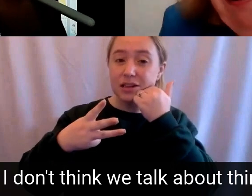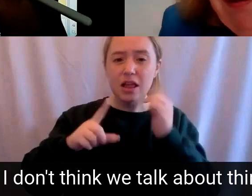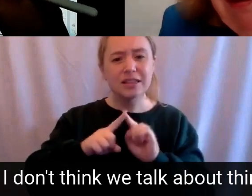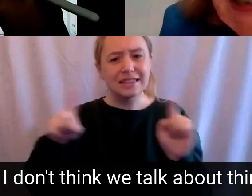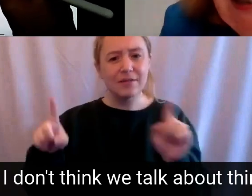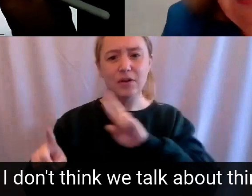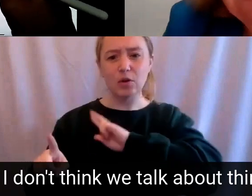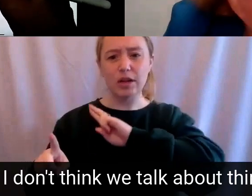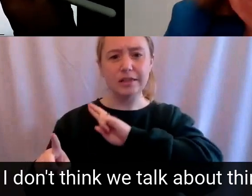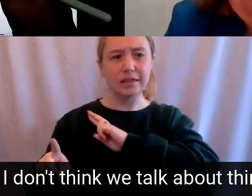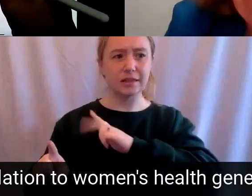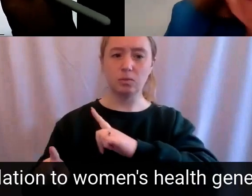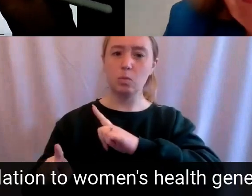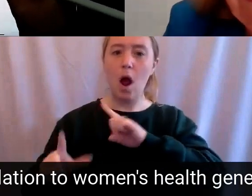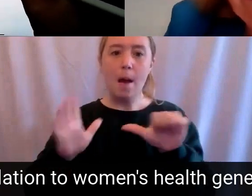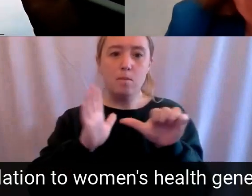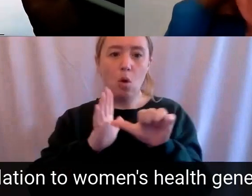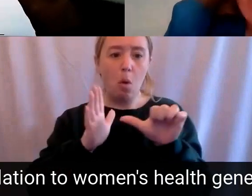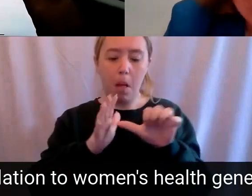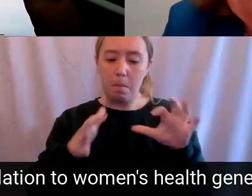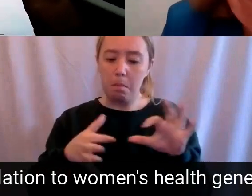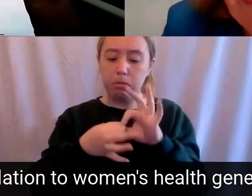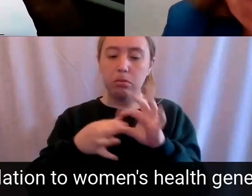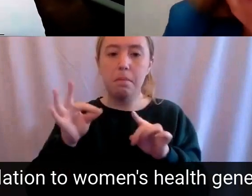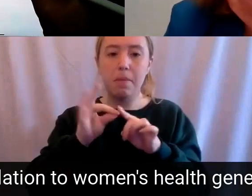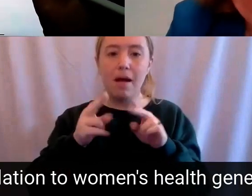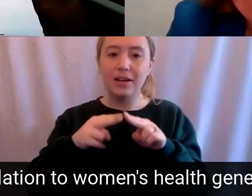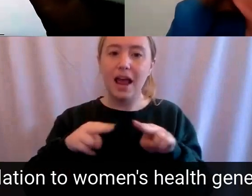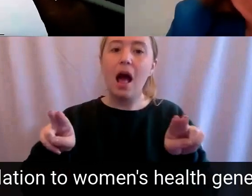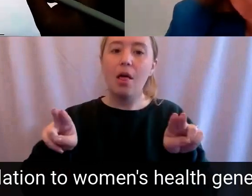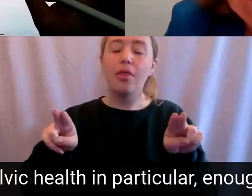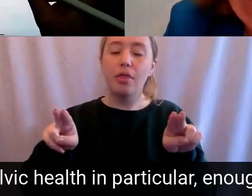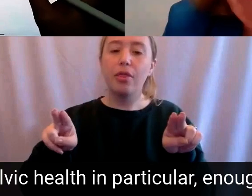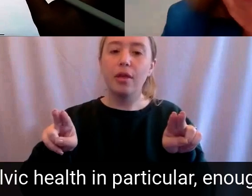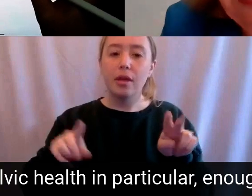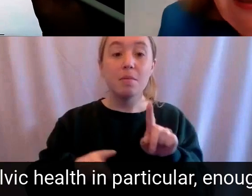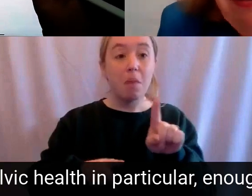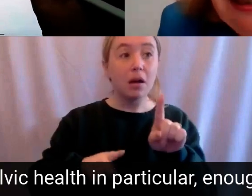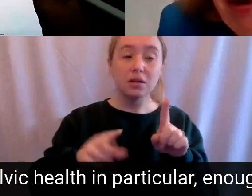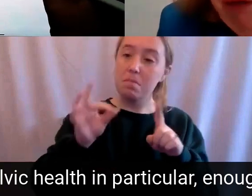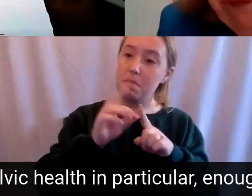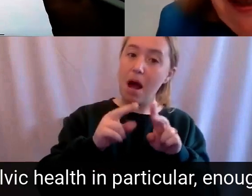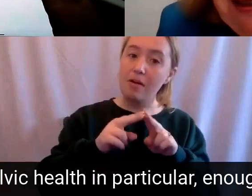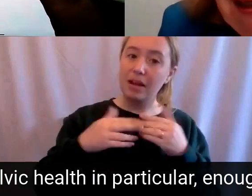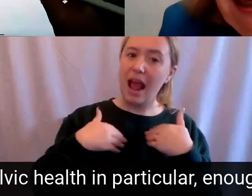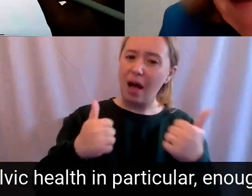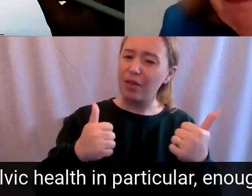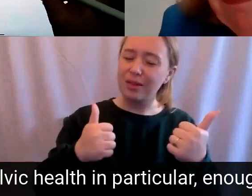talk about things in relation to women's health generally, pelvic health in particular,